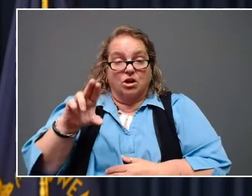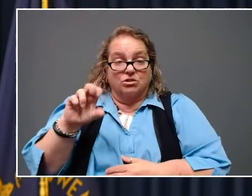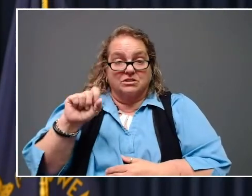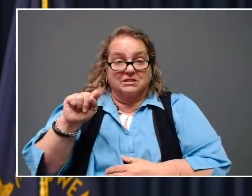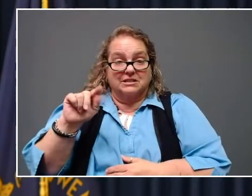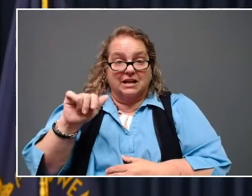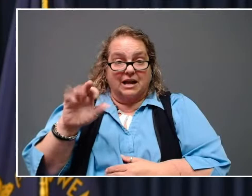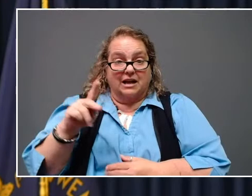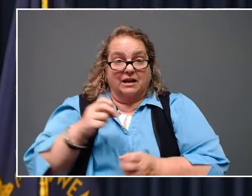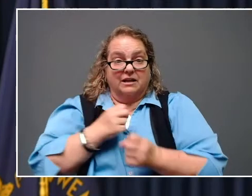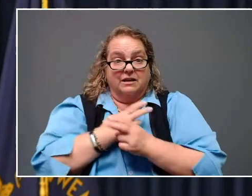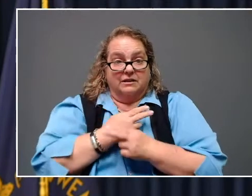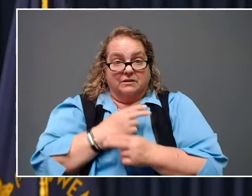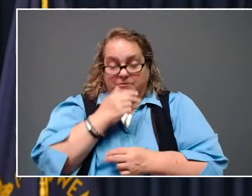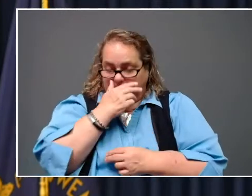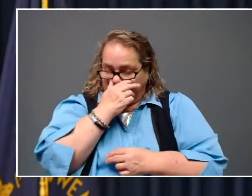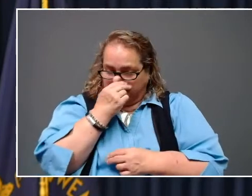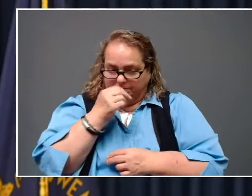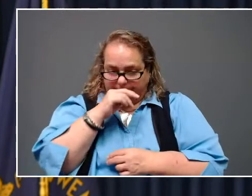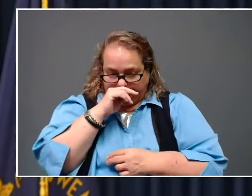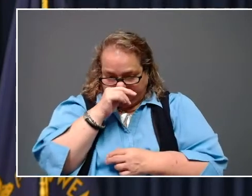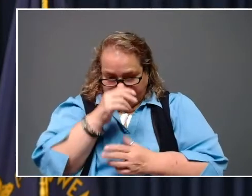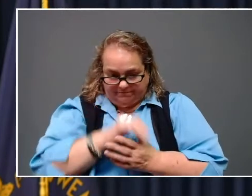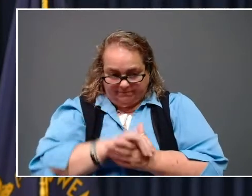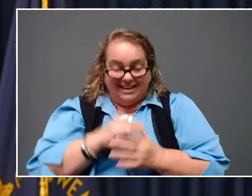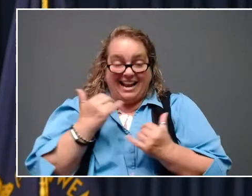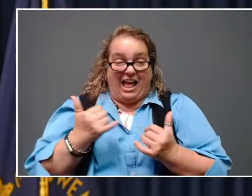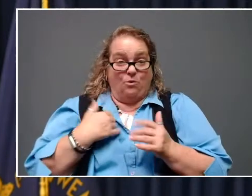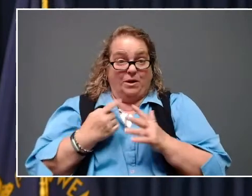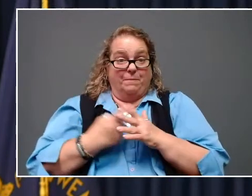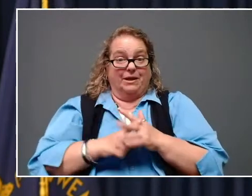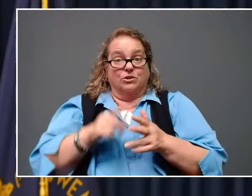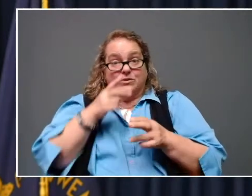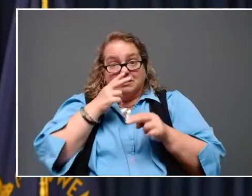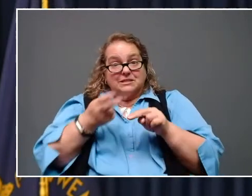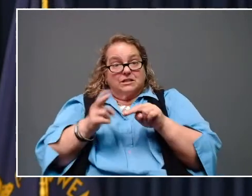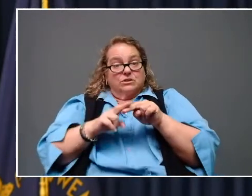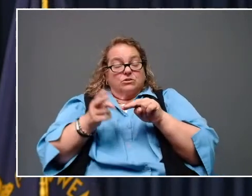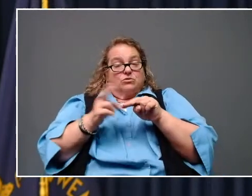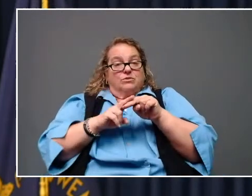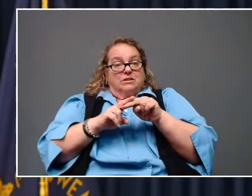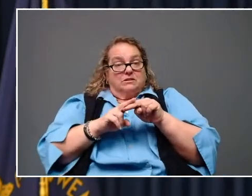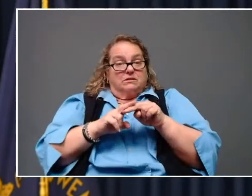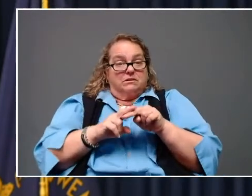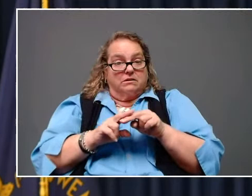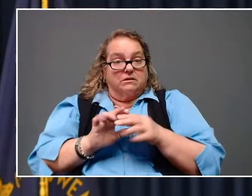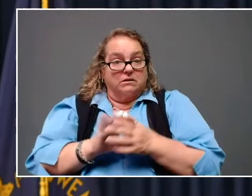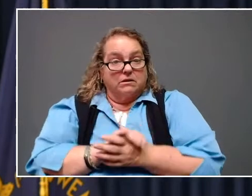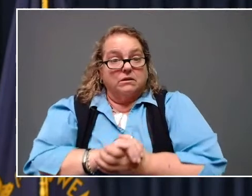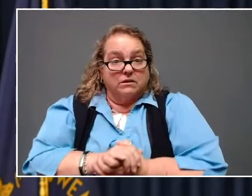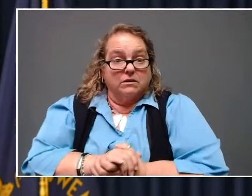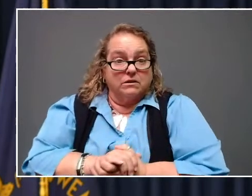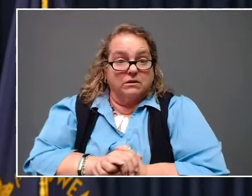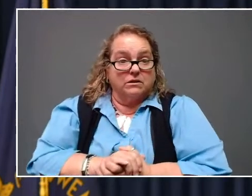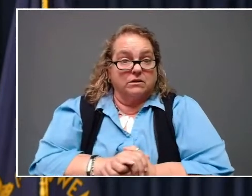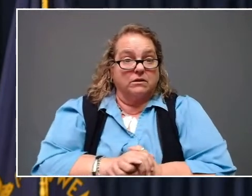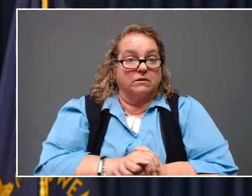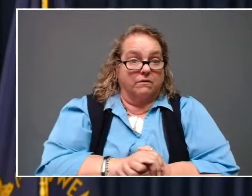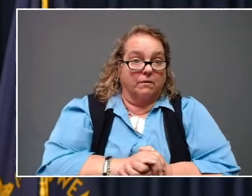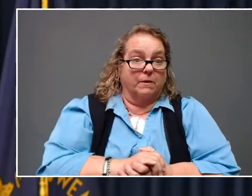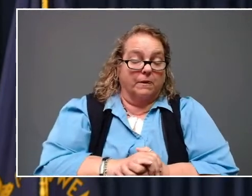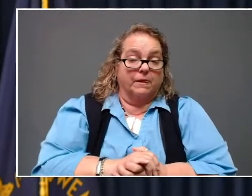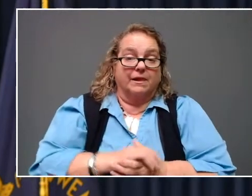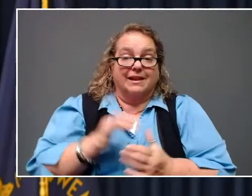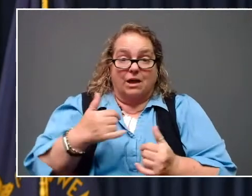And that is, Go ahead. now that we're beginning to see an escalation. Beg your pardon? Go ahead. He's Now that we're coming up. beginning to see